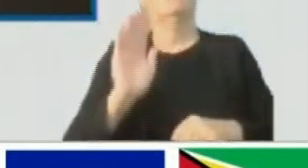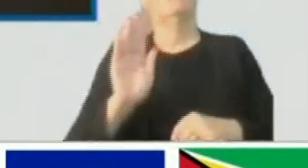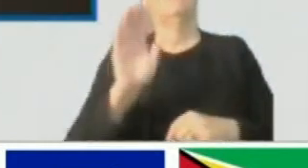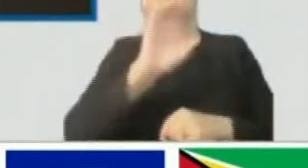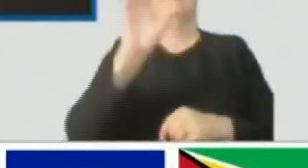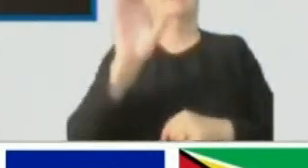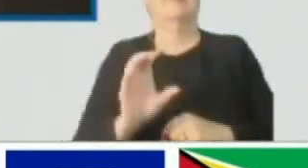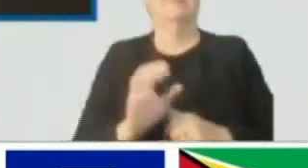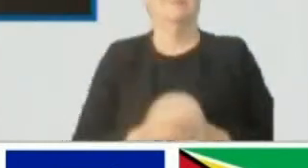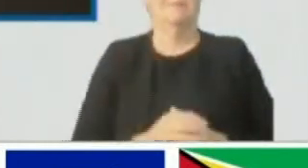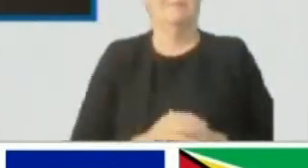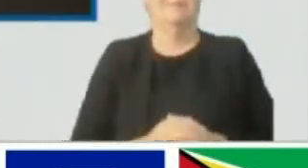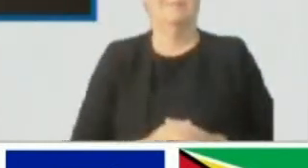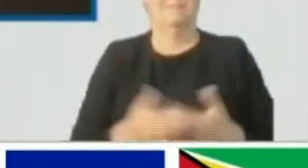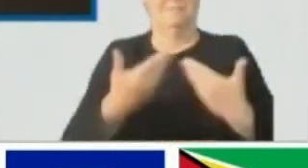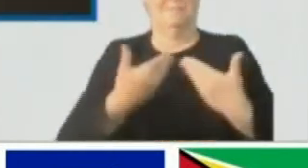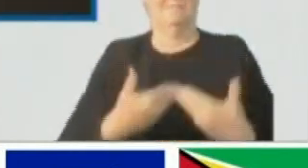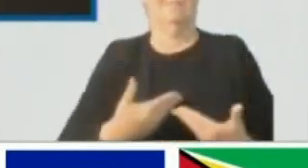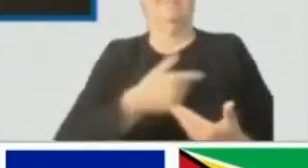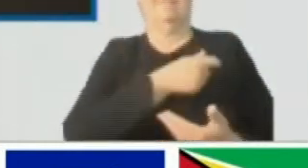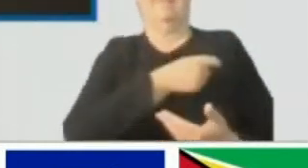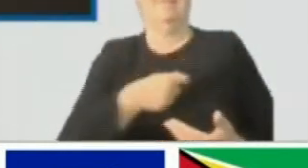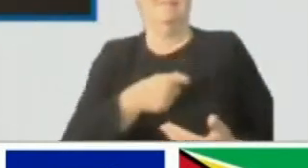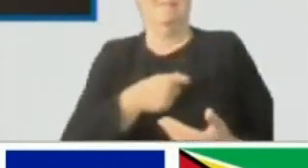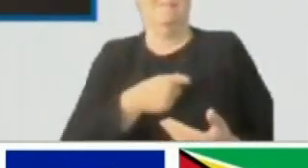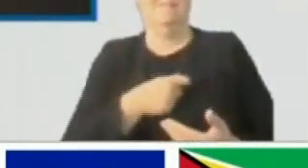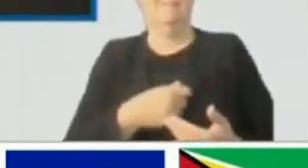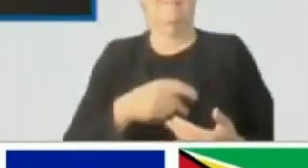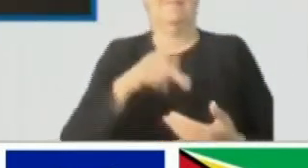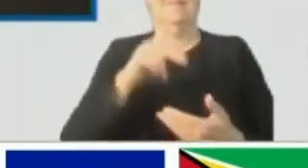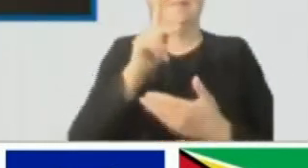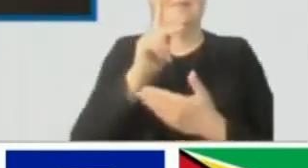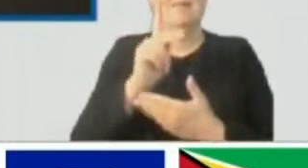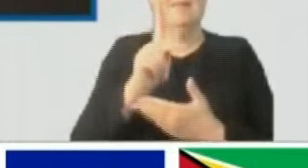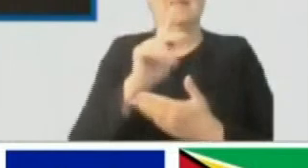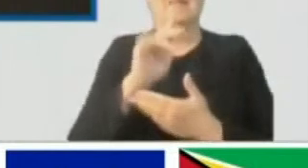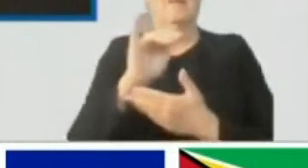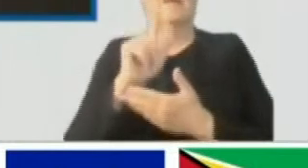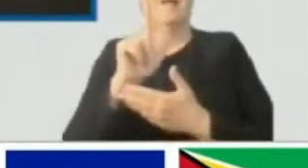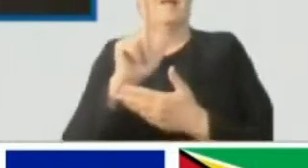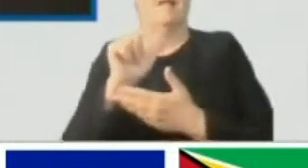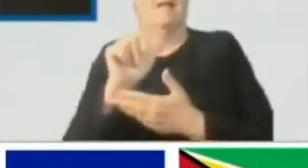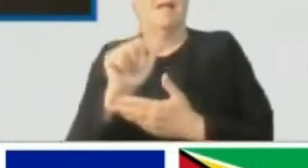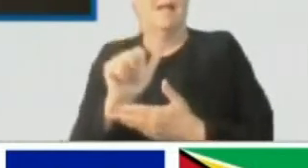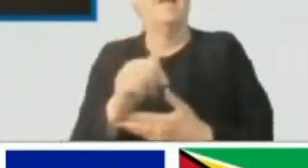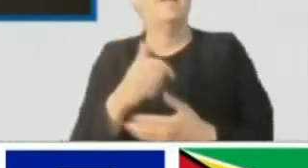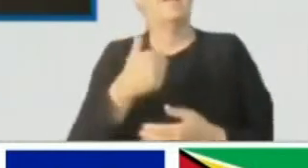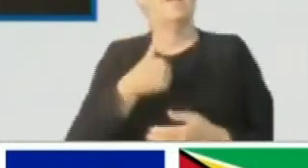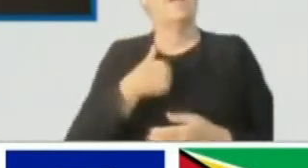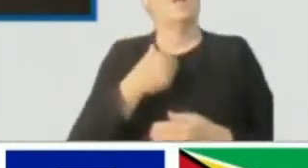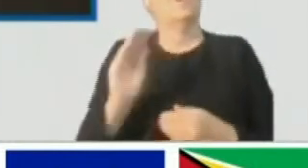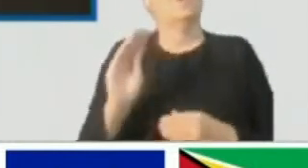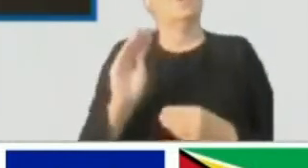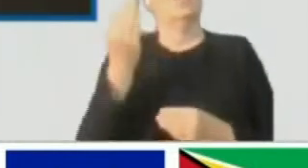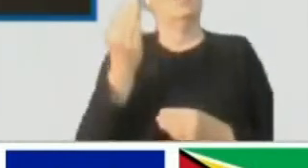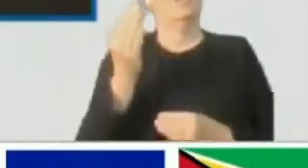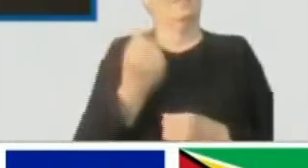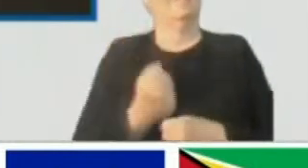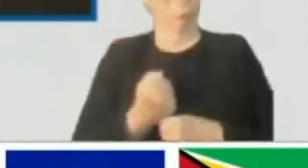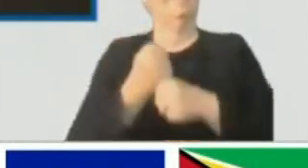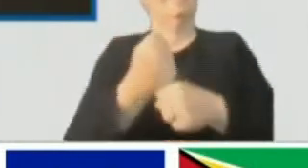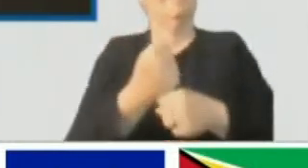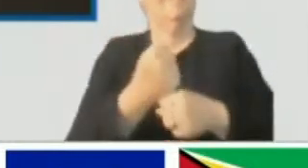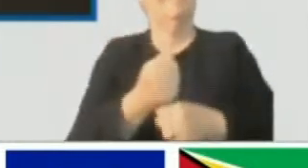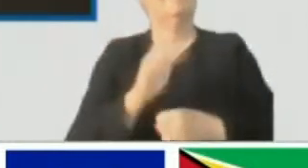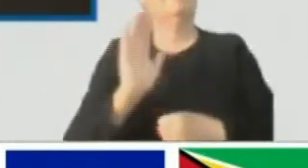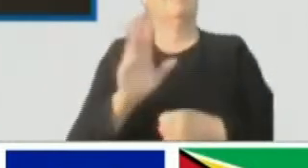Gaynor, Youth Ambassador for the Office of Disaster Preparedness and Emergency Management, ODPEM. And I